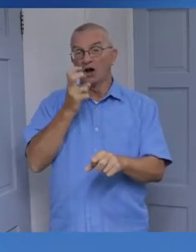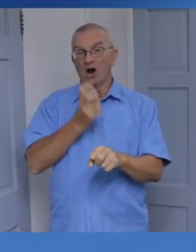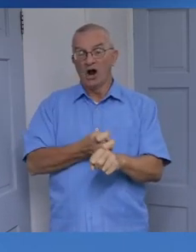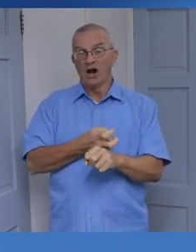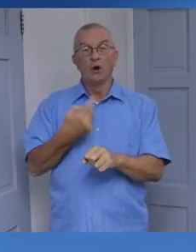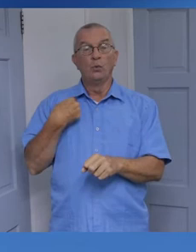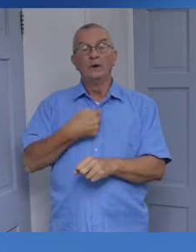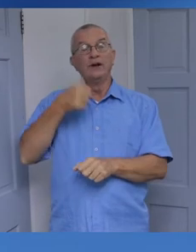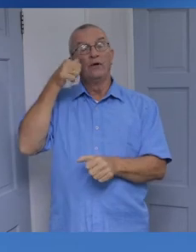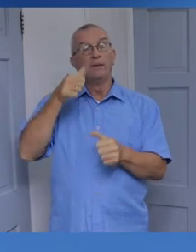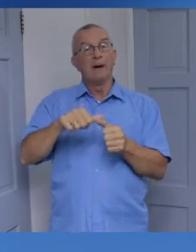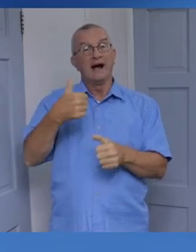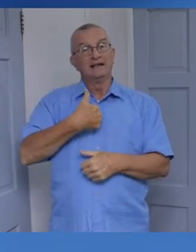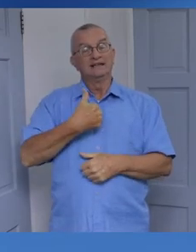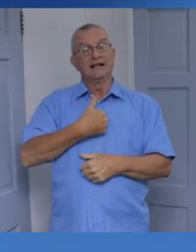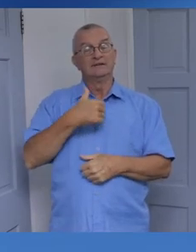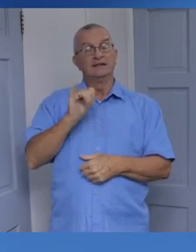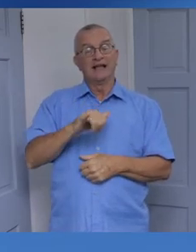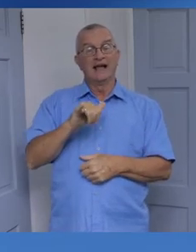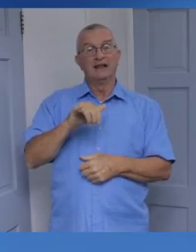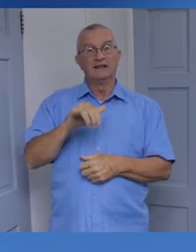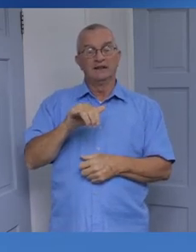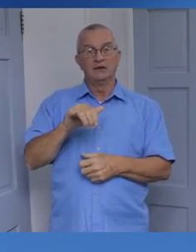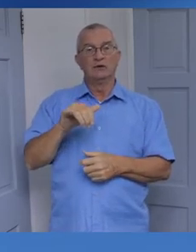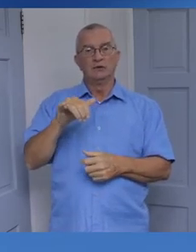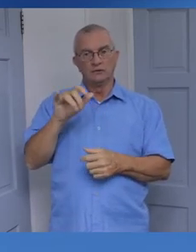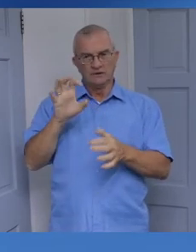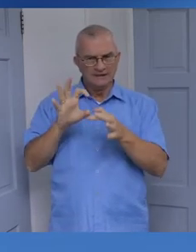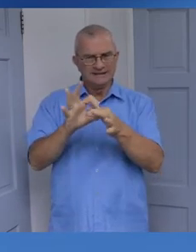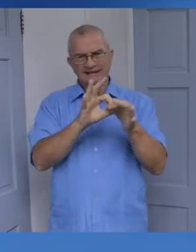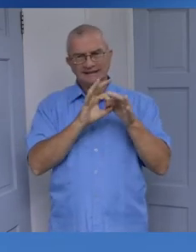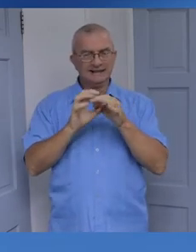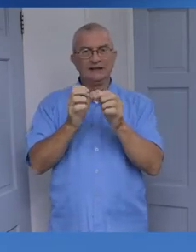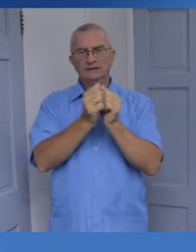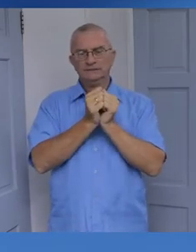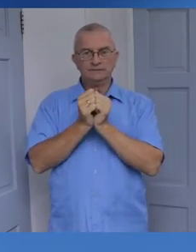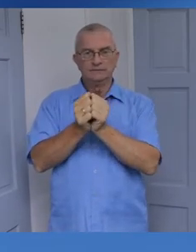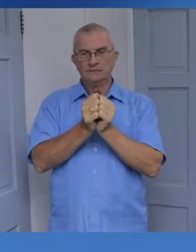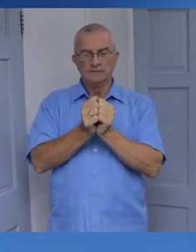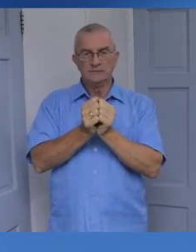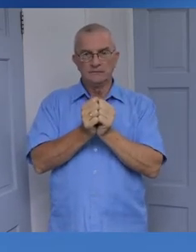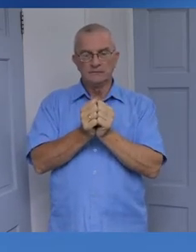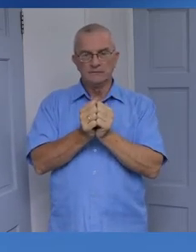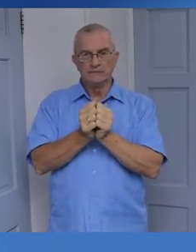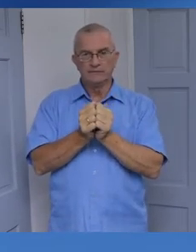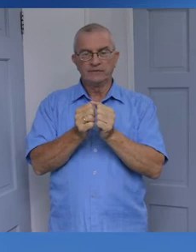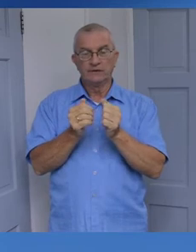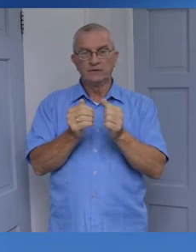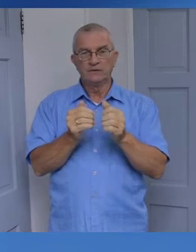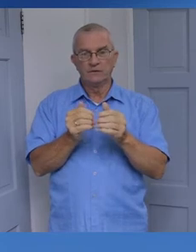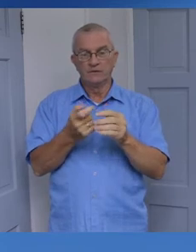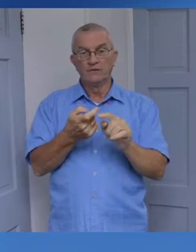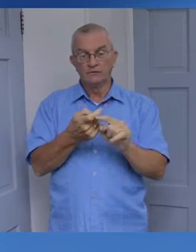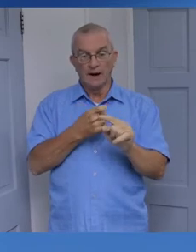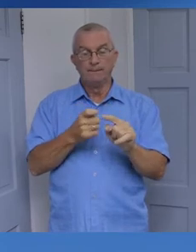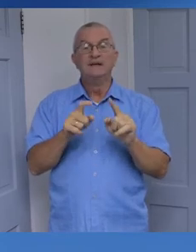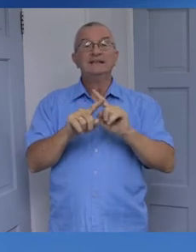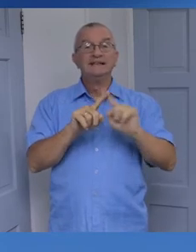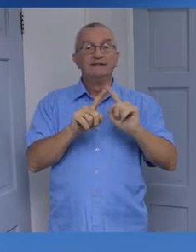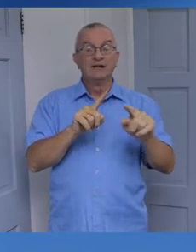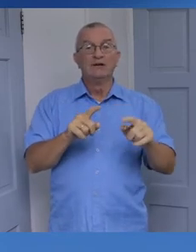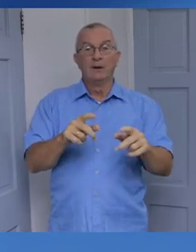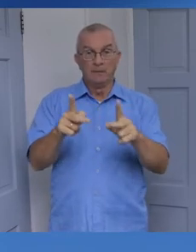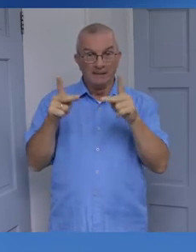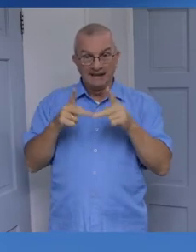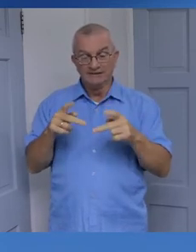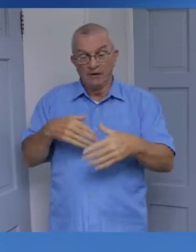overwhelming solidarity that have emerged from the maternity units around Guyana. The consistent members